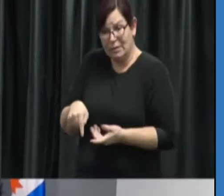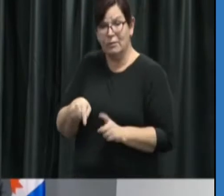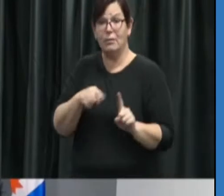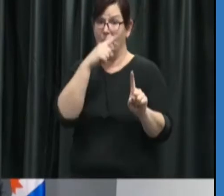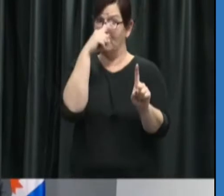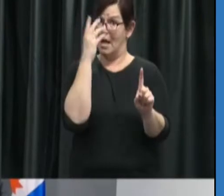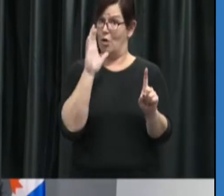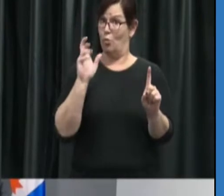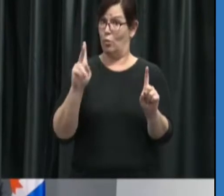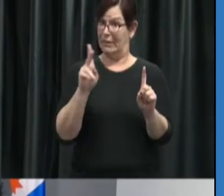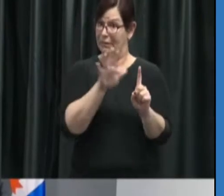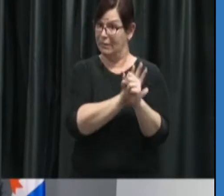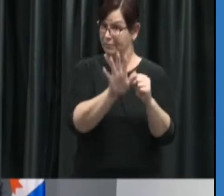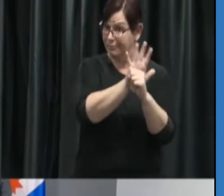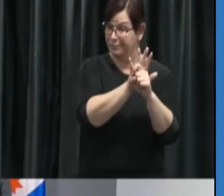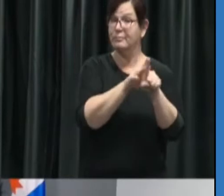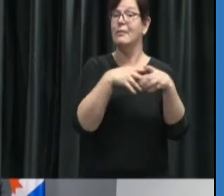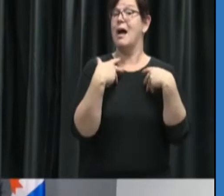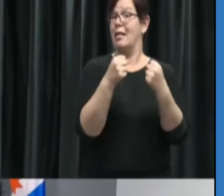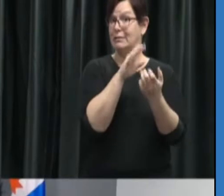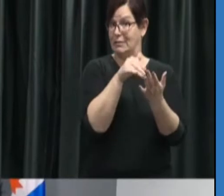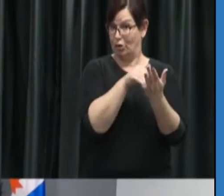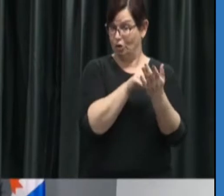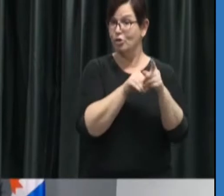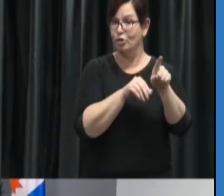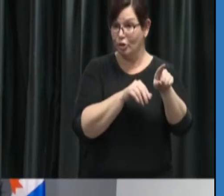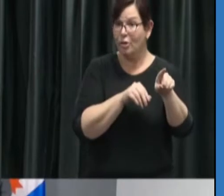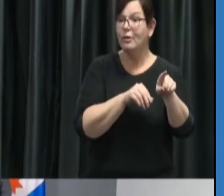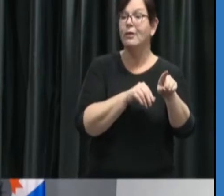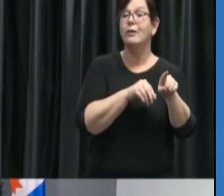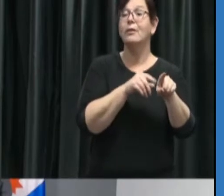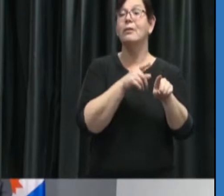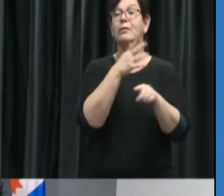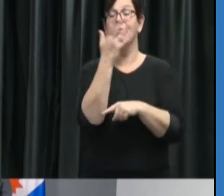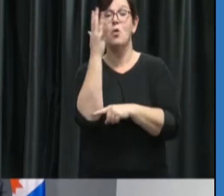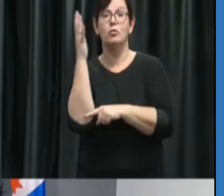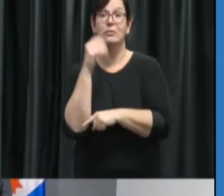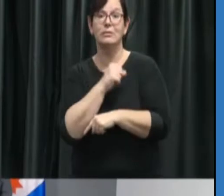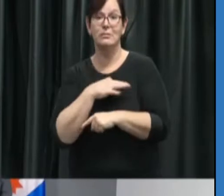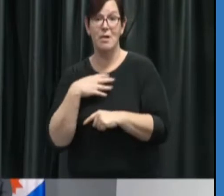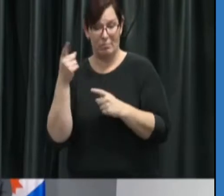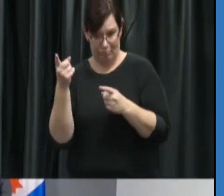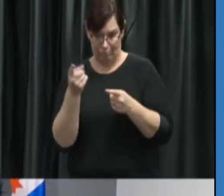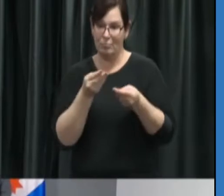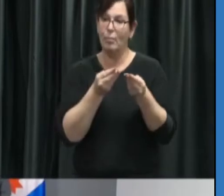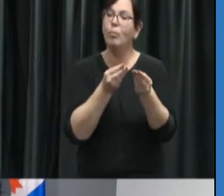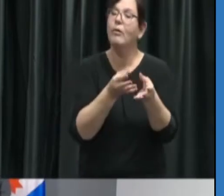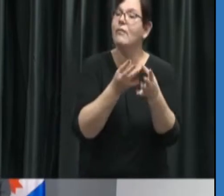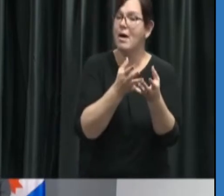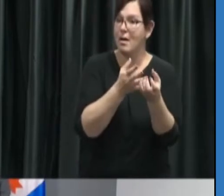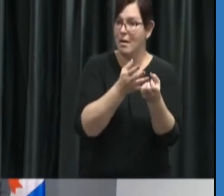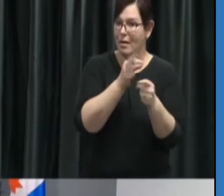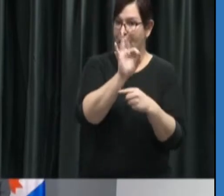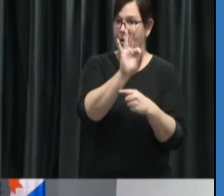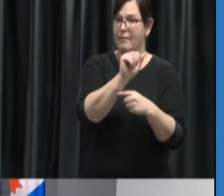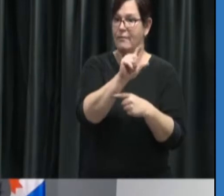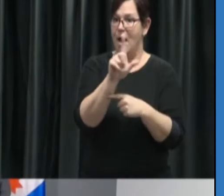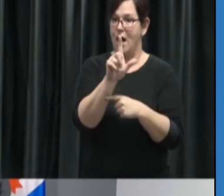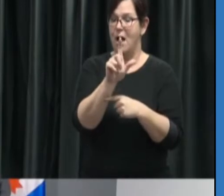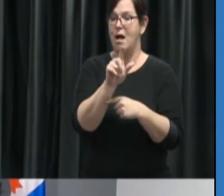Centre and approved by Forestry and Recreation staff at Falstaff Community Centre, Oakdale Community Centre, Northwood Community